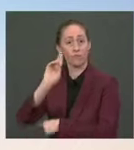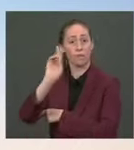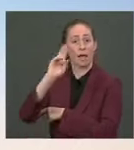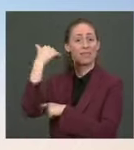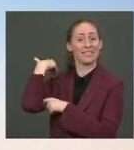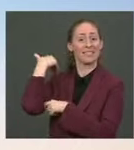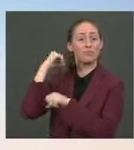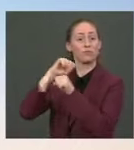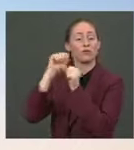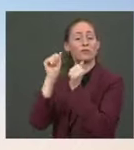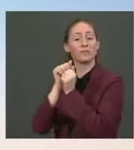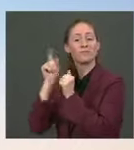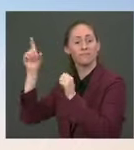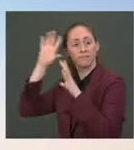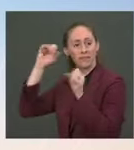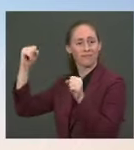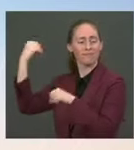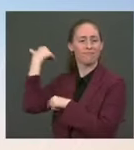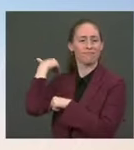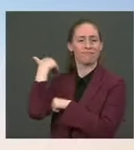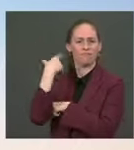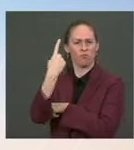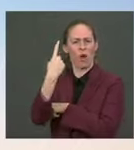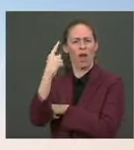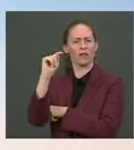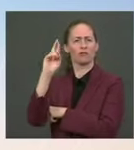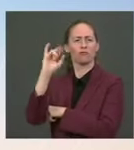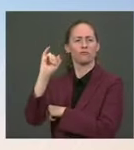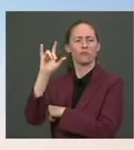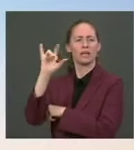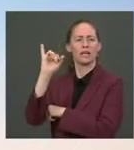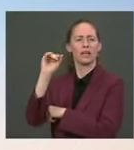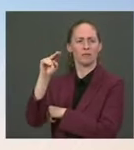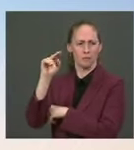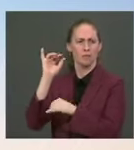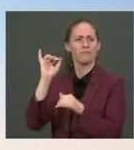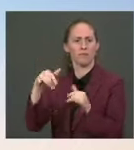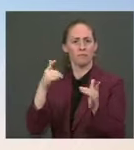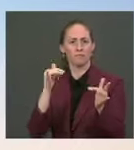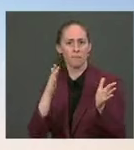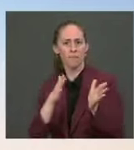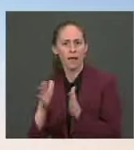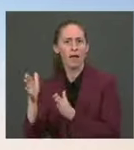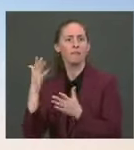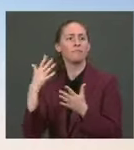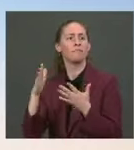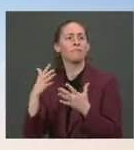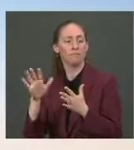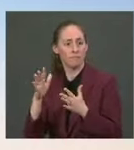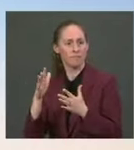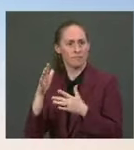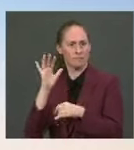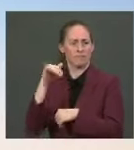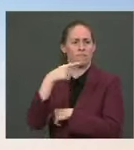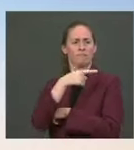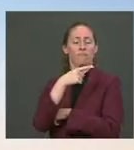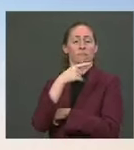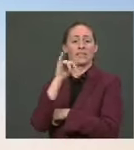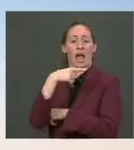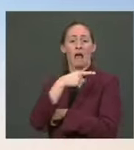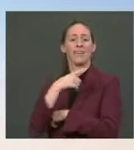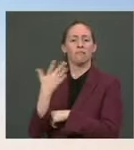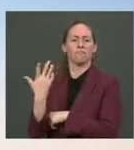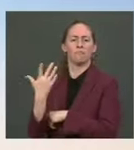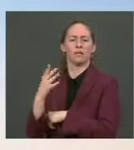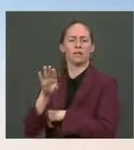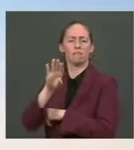trillion package, Mitt Romney among them, says this is profoundly disappointing, and he believes House Democrats have put their party